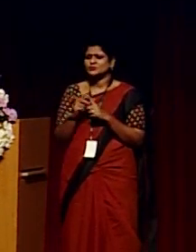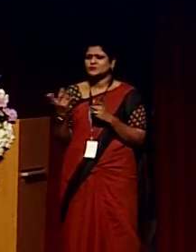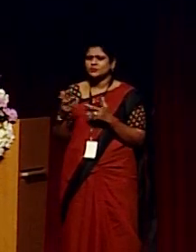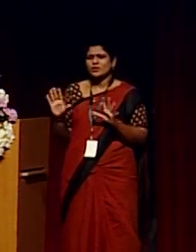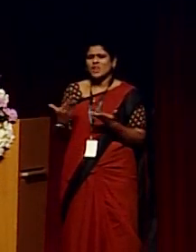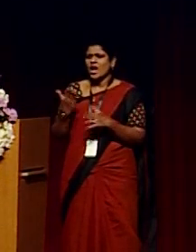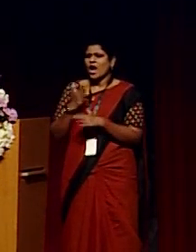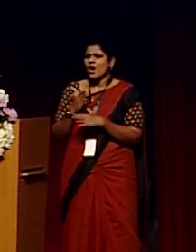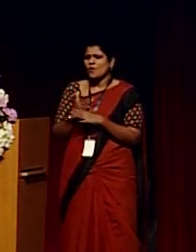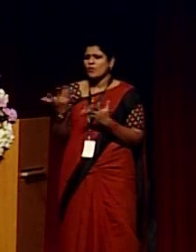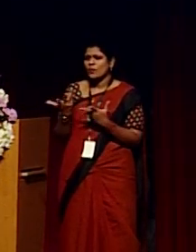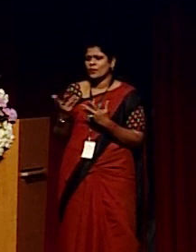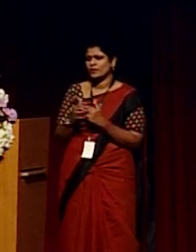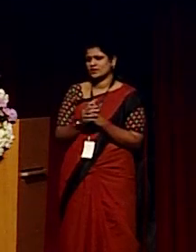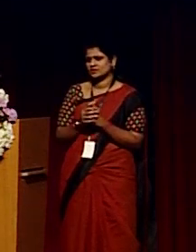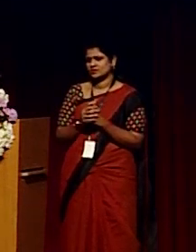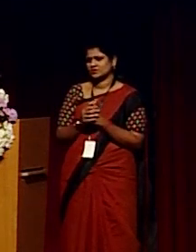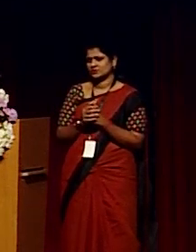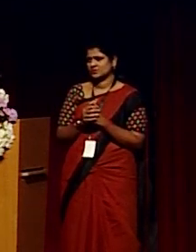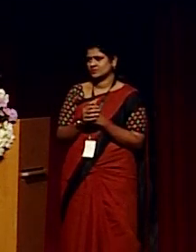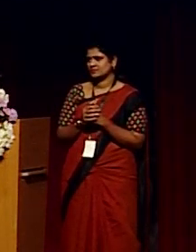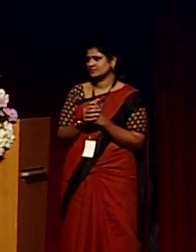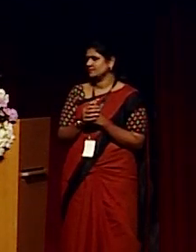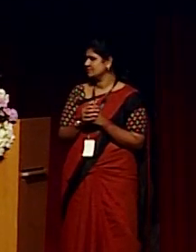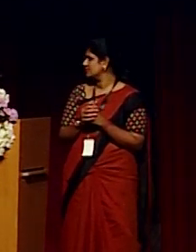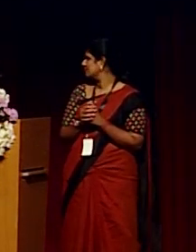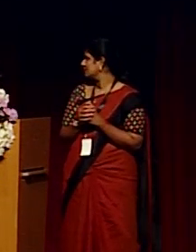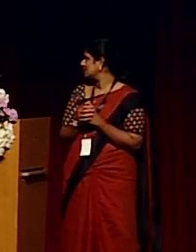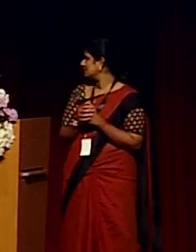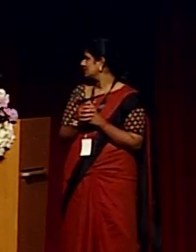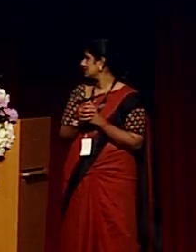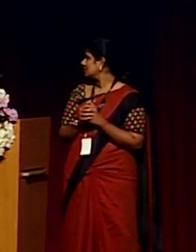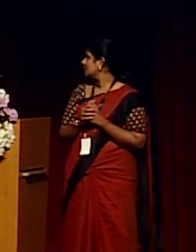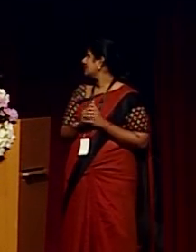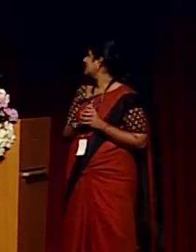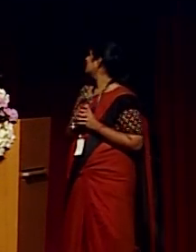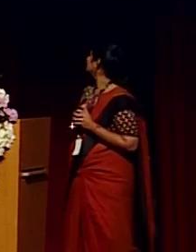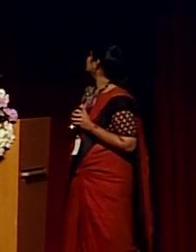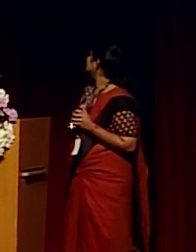it works like this and that the formula is being read out so nicely?